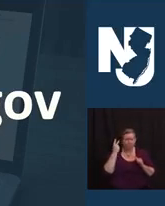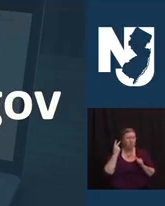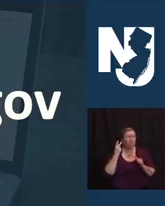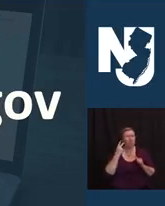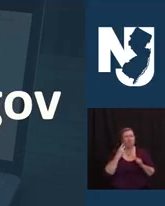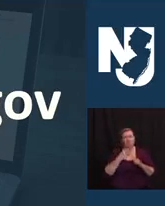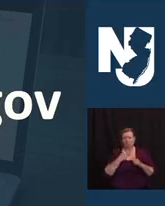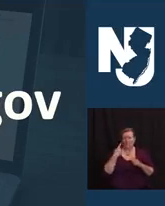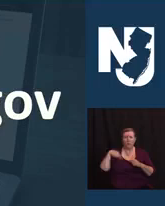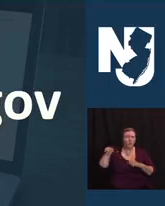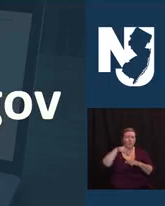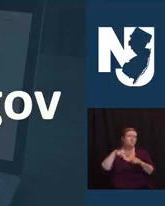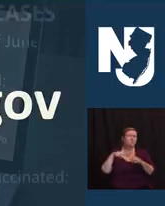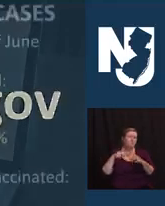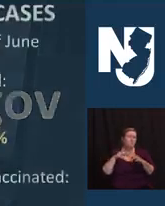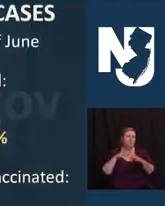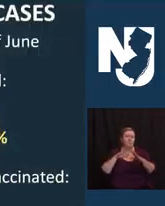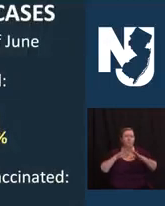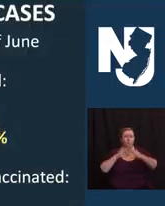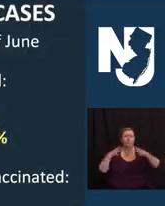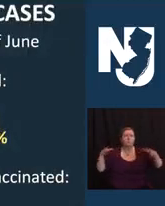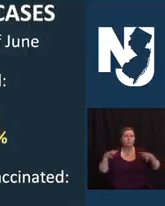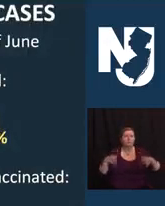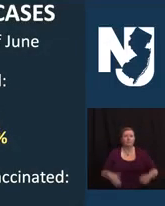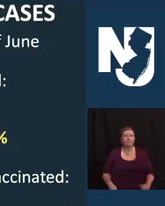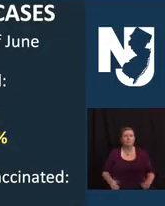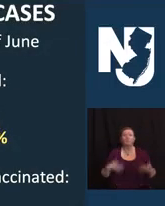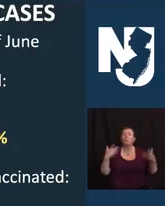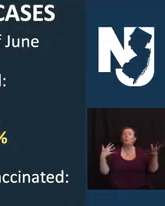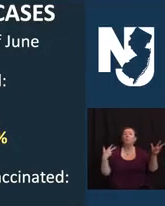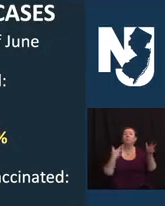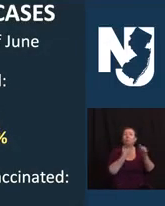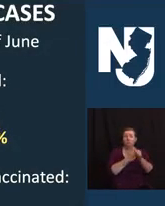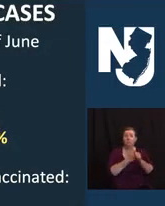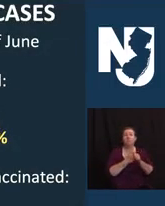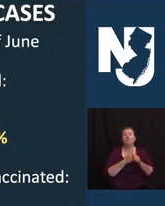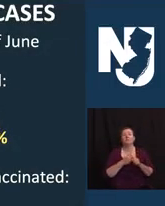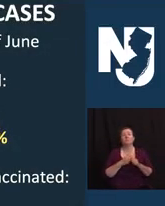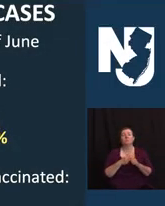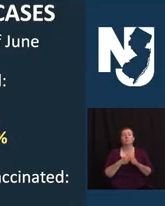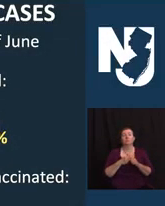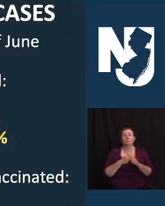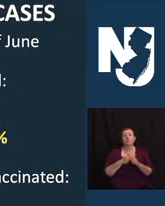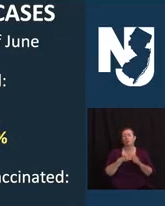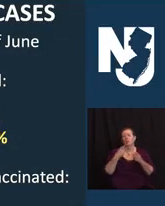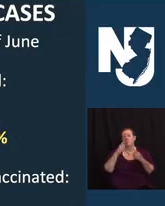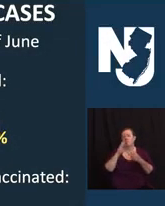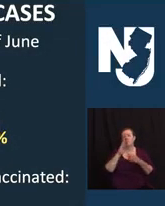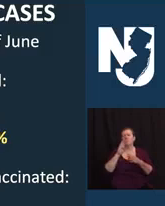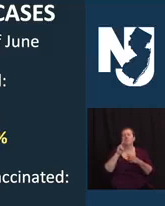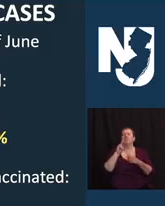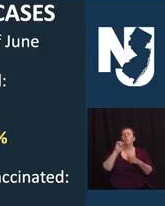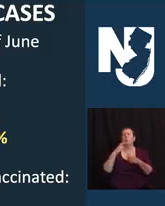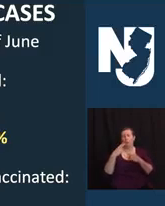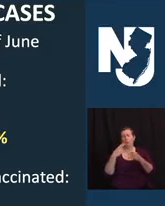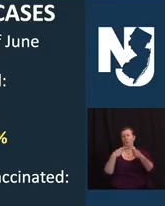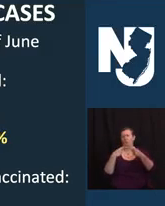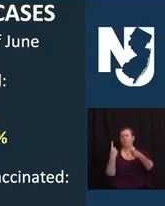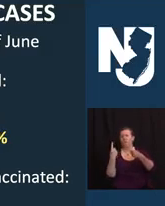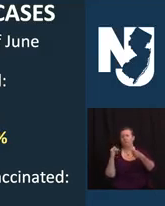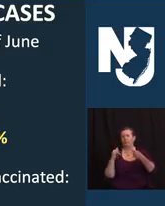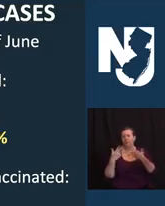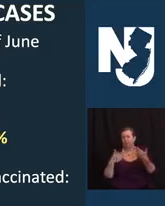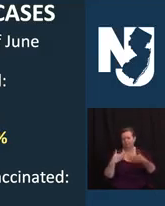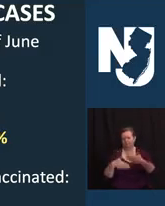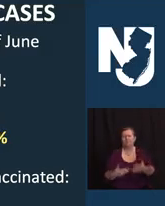I want to start today on topic, as it were, with an update on the so-called breakthrough cases that Dr. Ed and his team have been tracking.